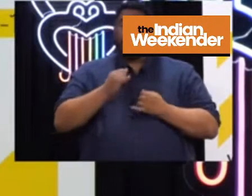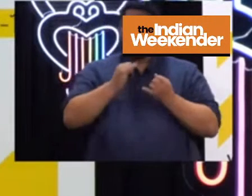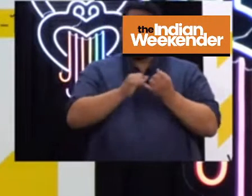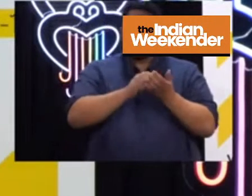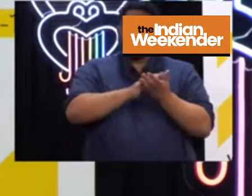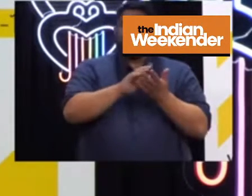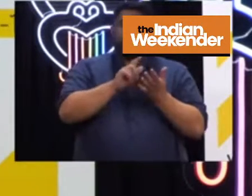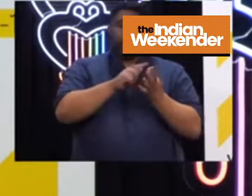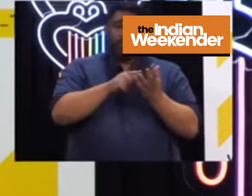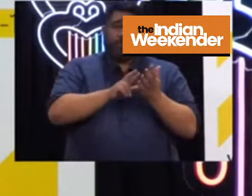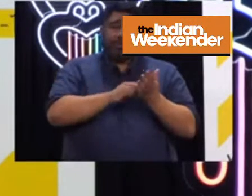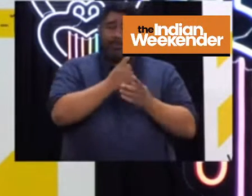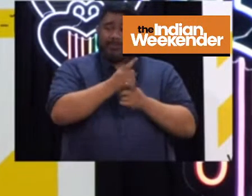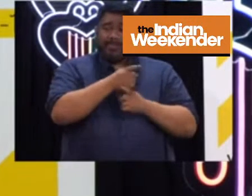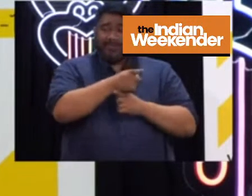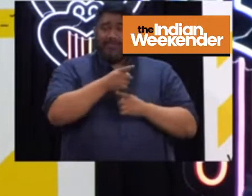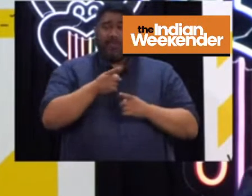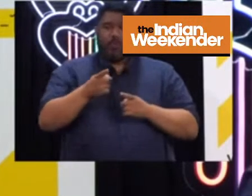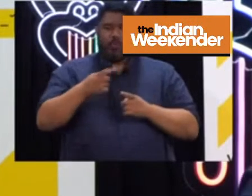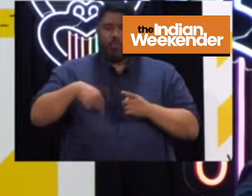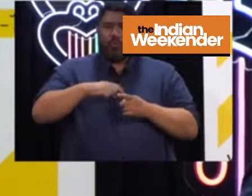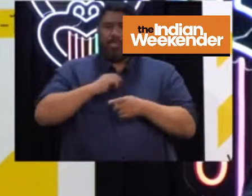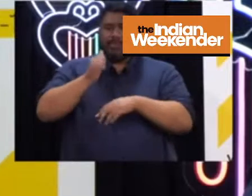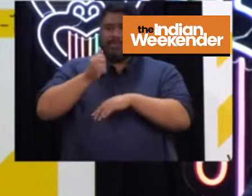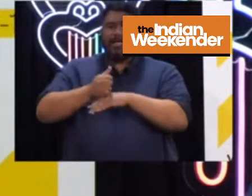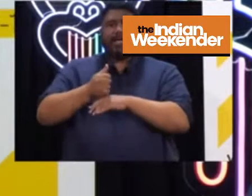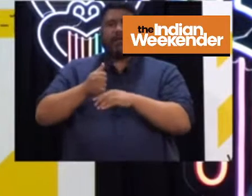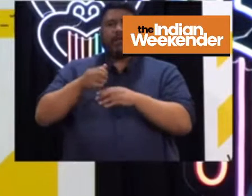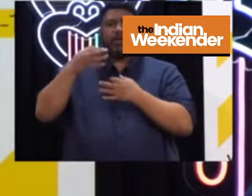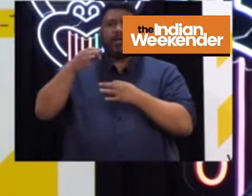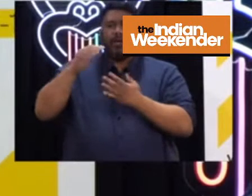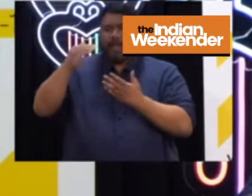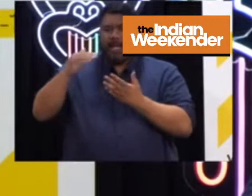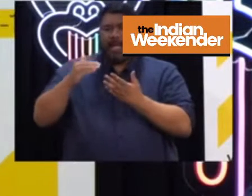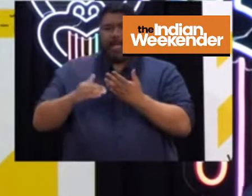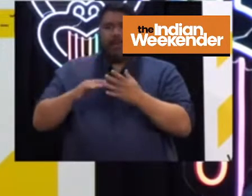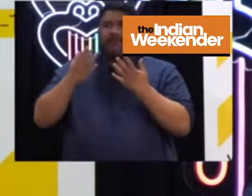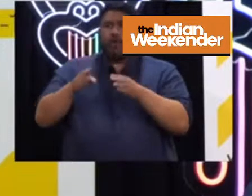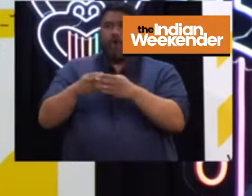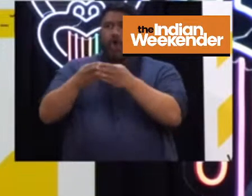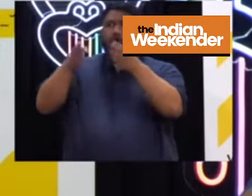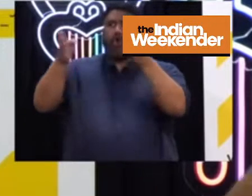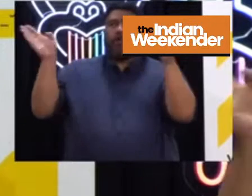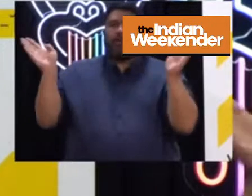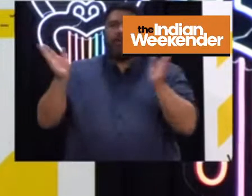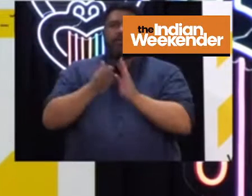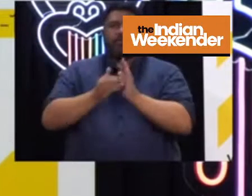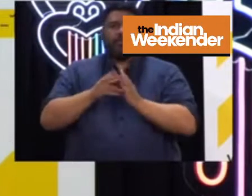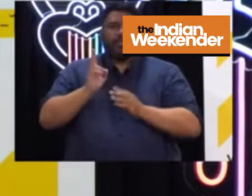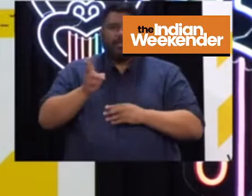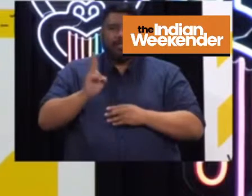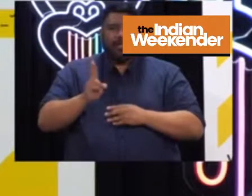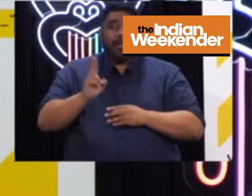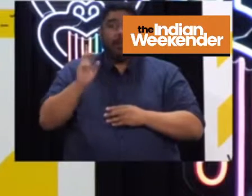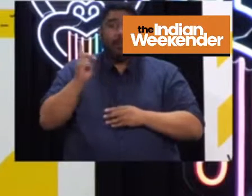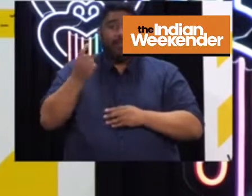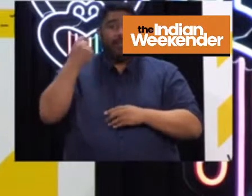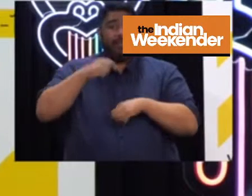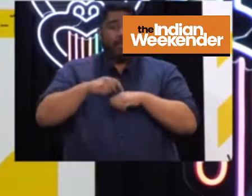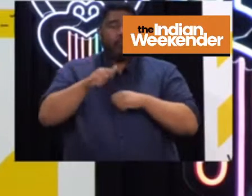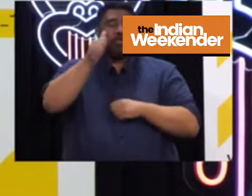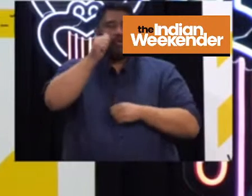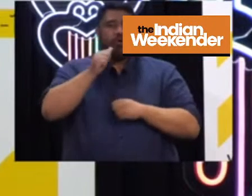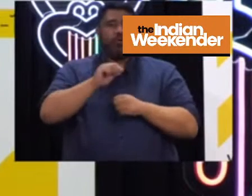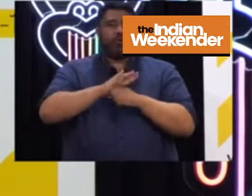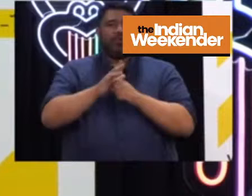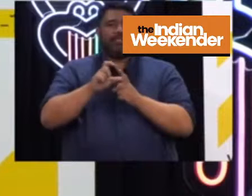to when we launched the Reconnecting New Zealand strategy, which was factoring in the fact that Delta was changing things up.